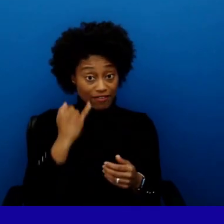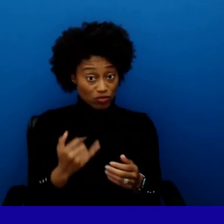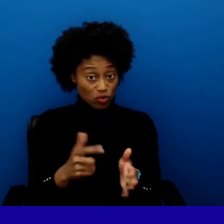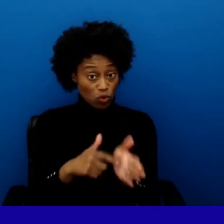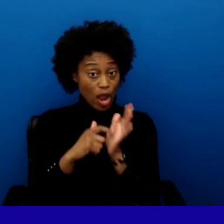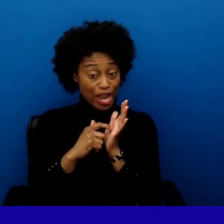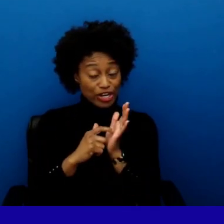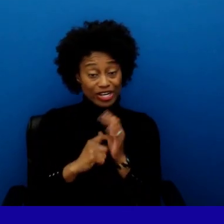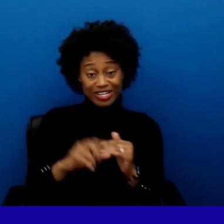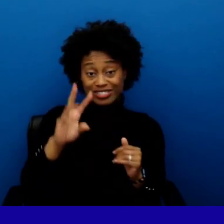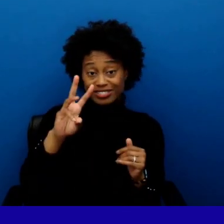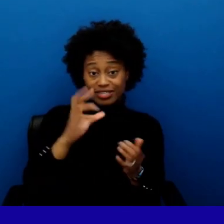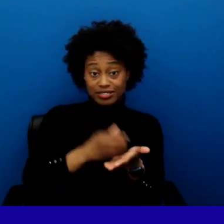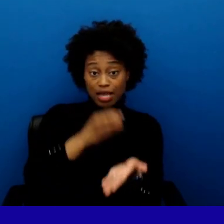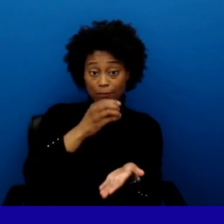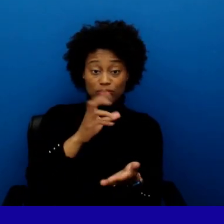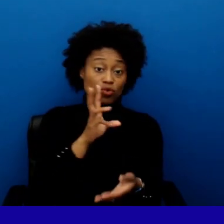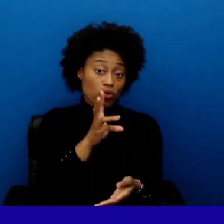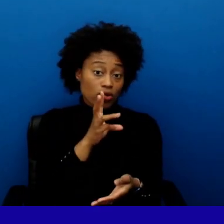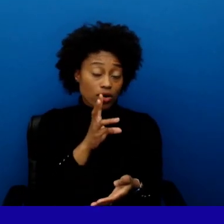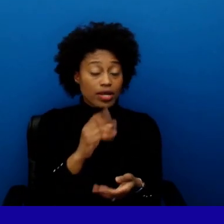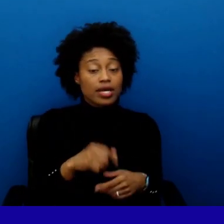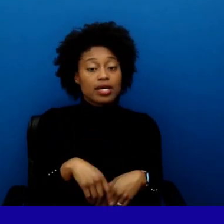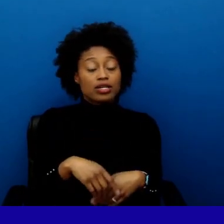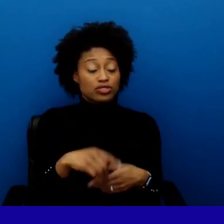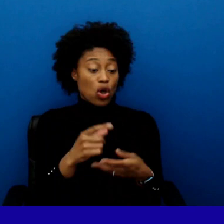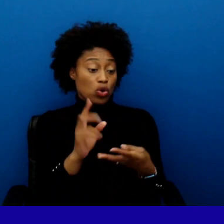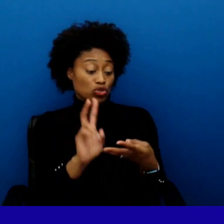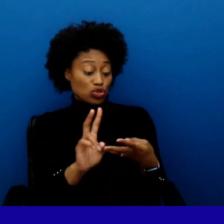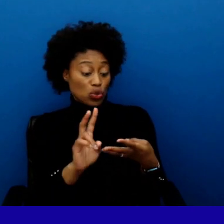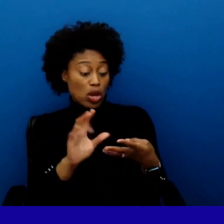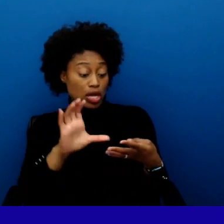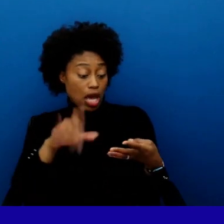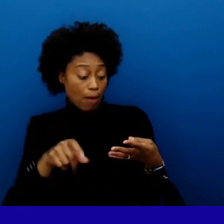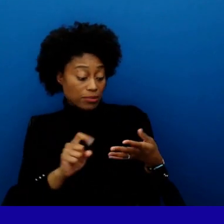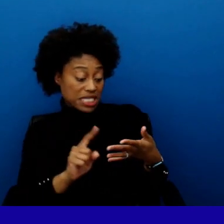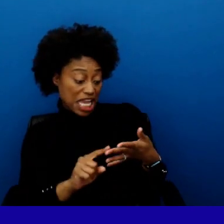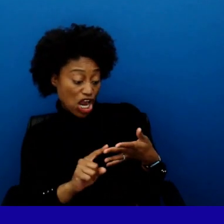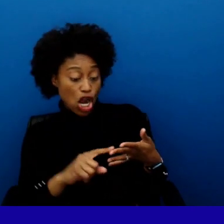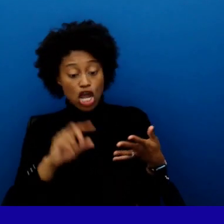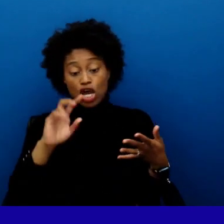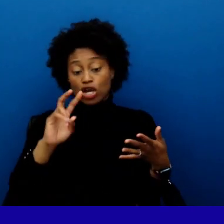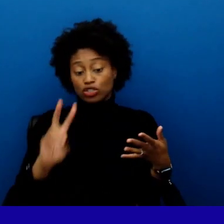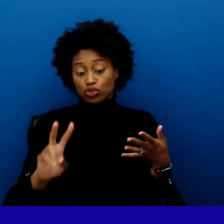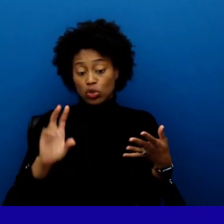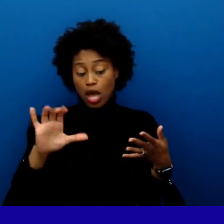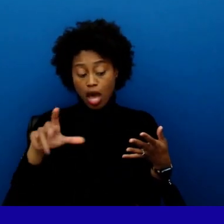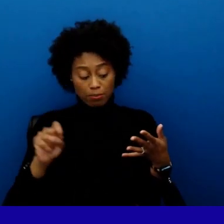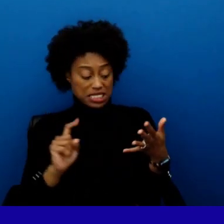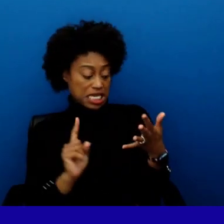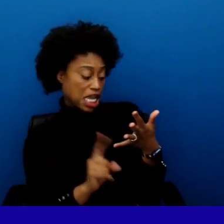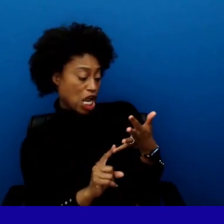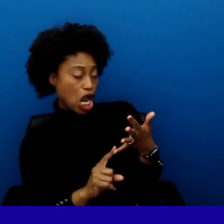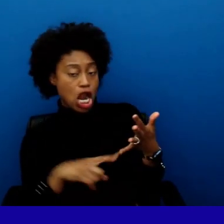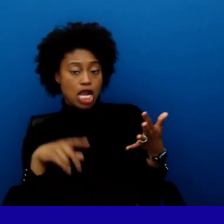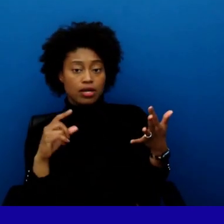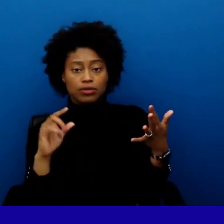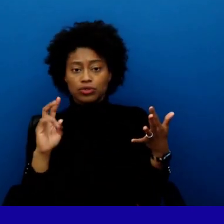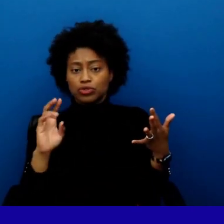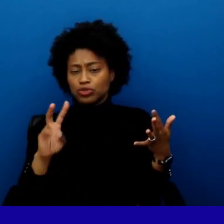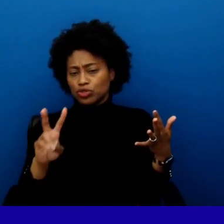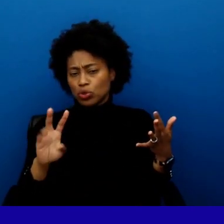for 6 cups of water, and you're using 2 cups in one step, 2 cups in another step, and 2 cups in another step. In the ingredient list in